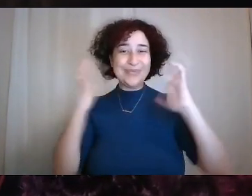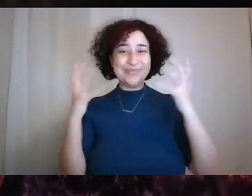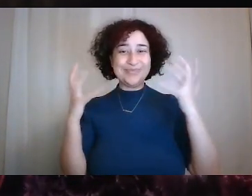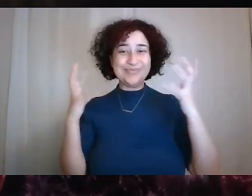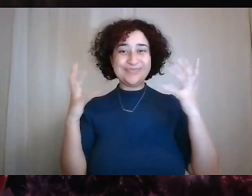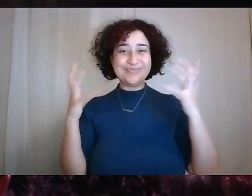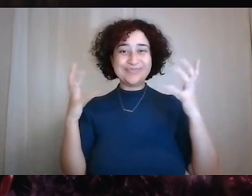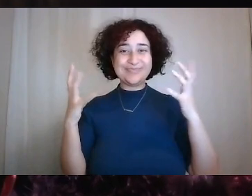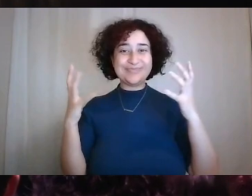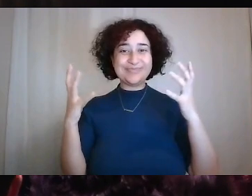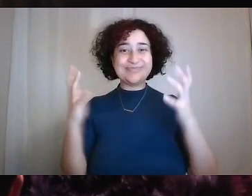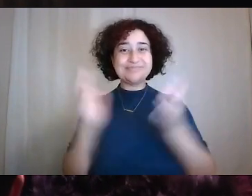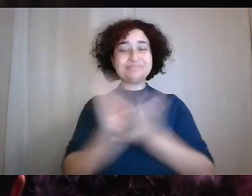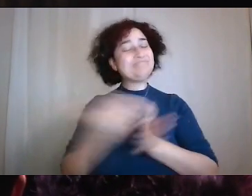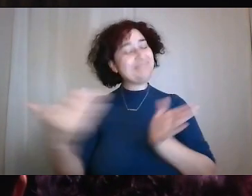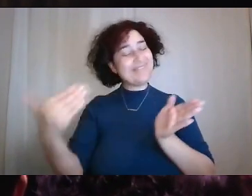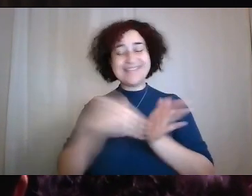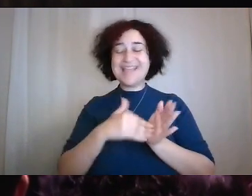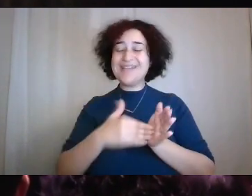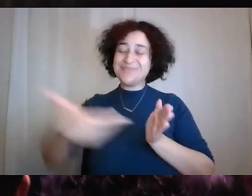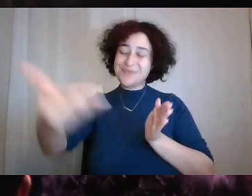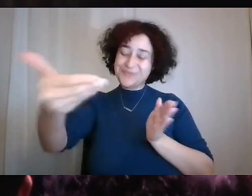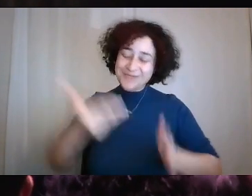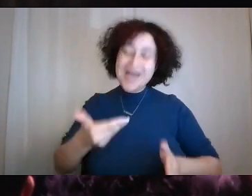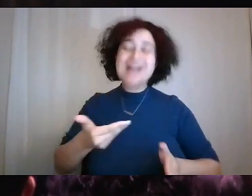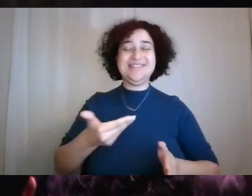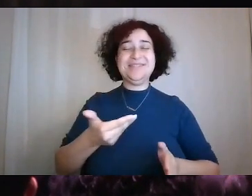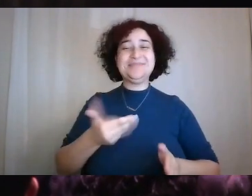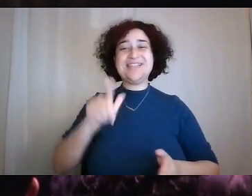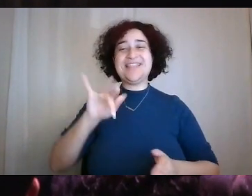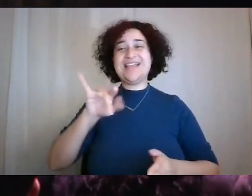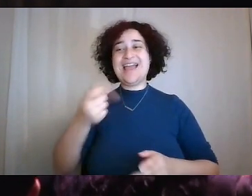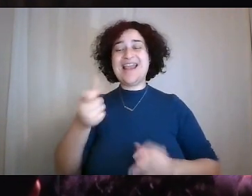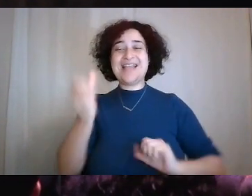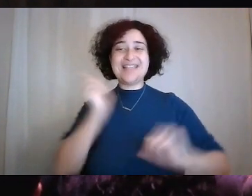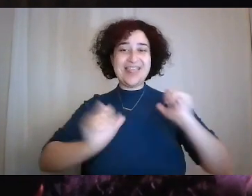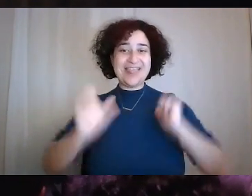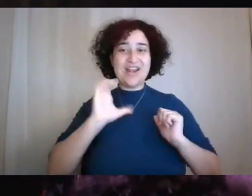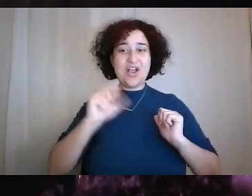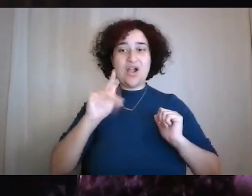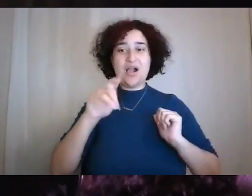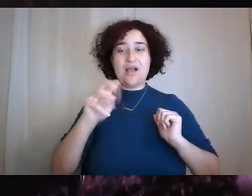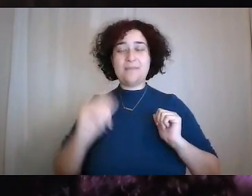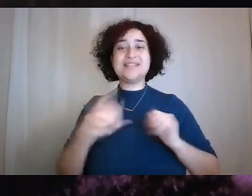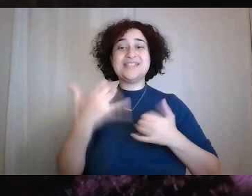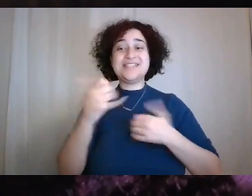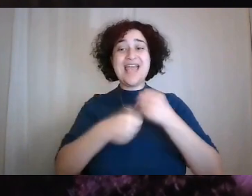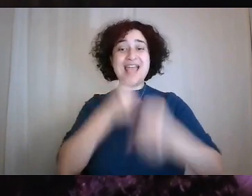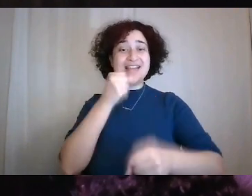Again, welcome to the Latinx Theater Commons 10th anniversary convening.